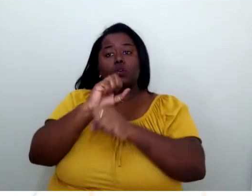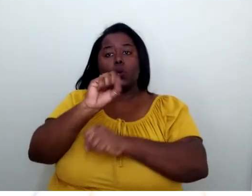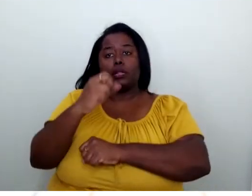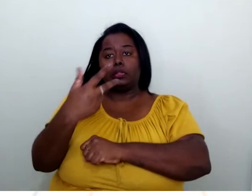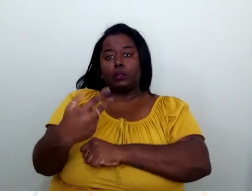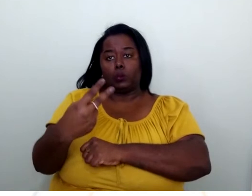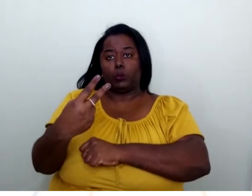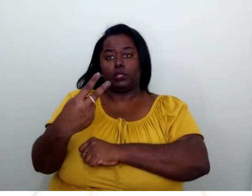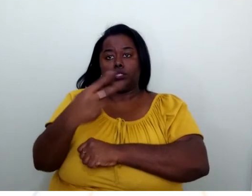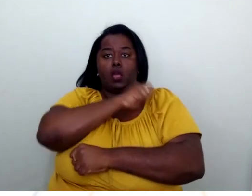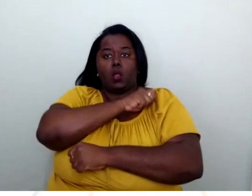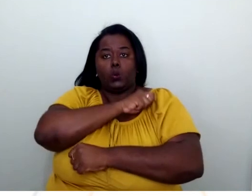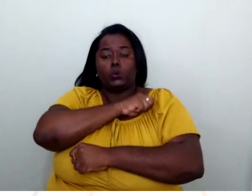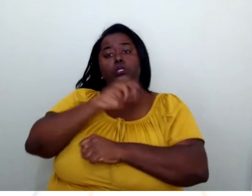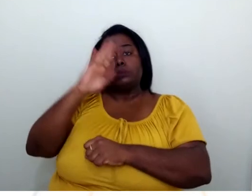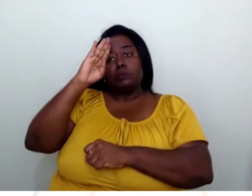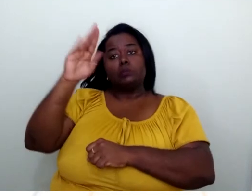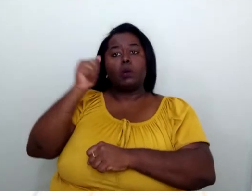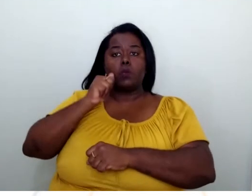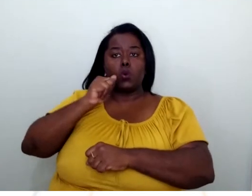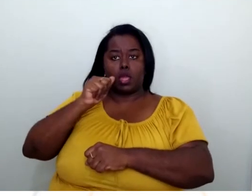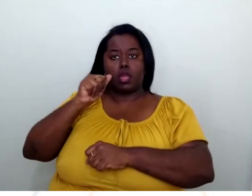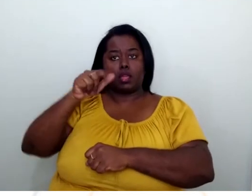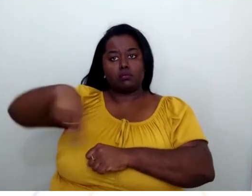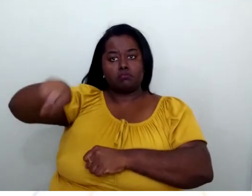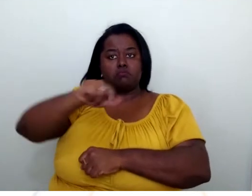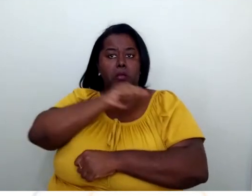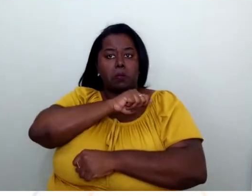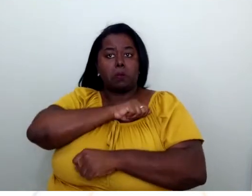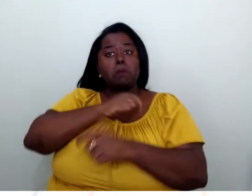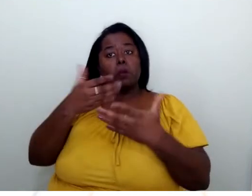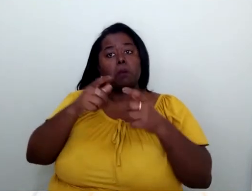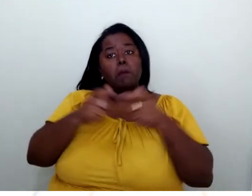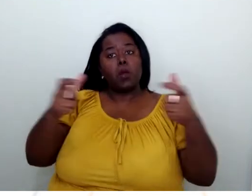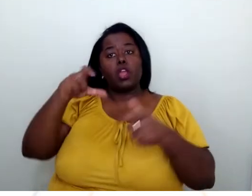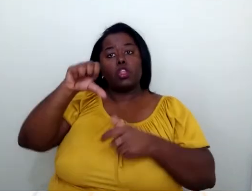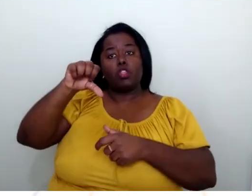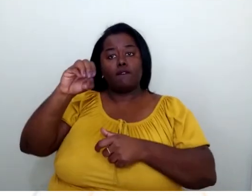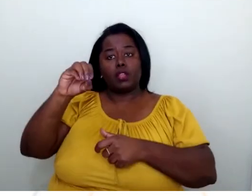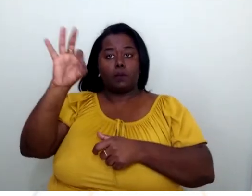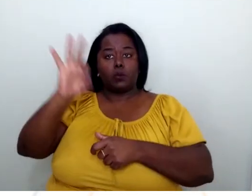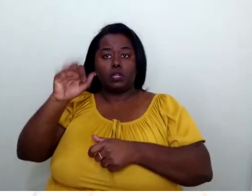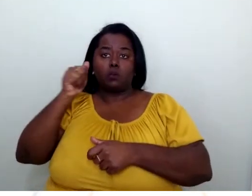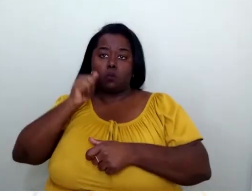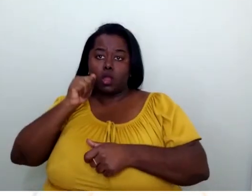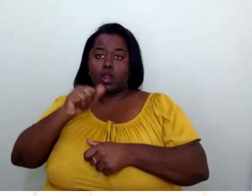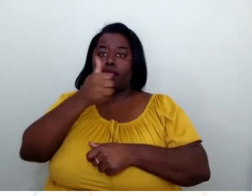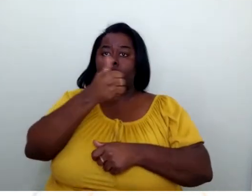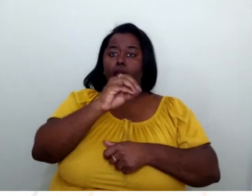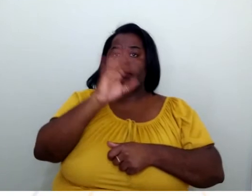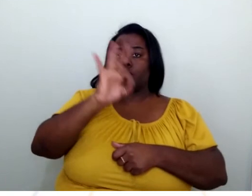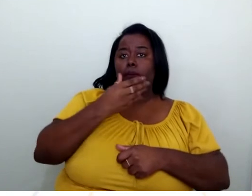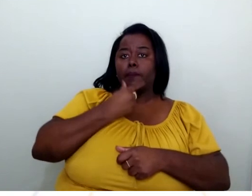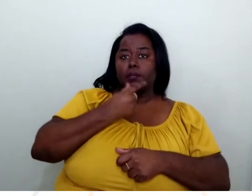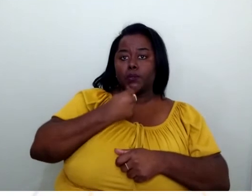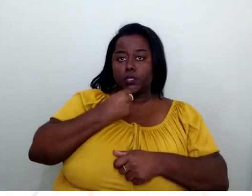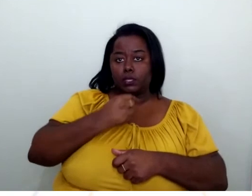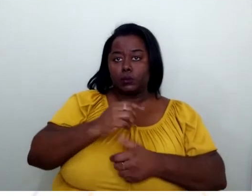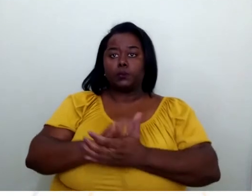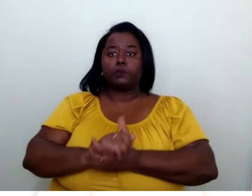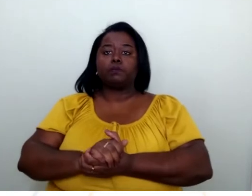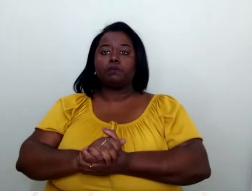workplace experience for students. So this is the semester we're going to study these courses and how the students are putting their learning into practice